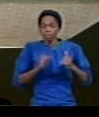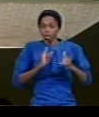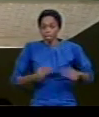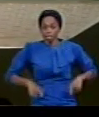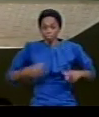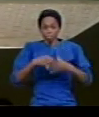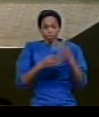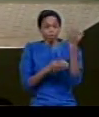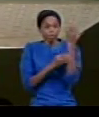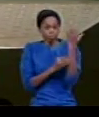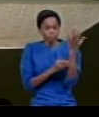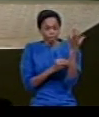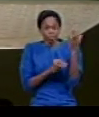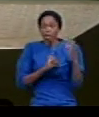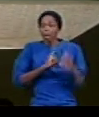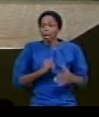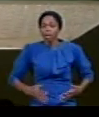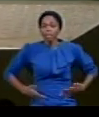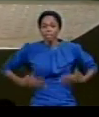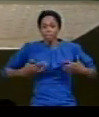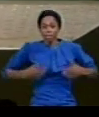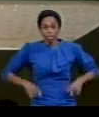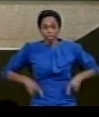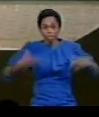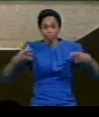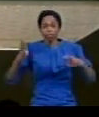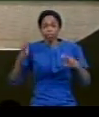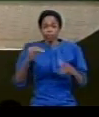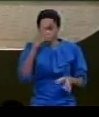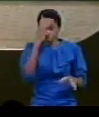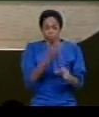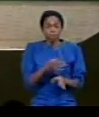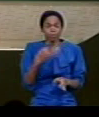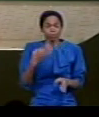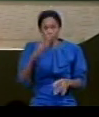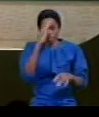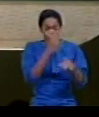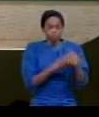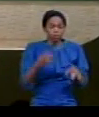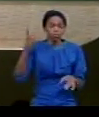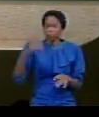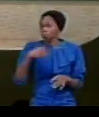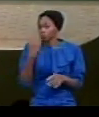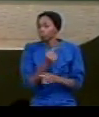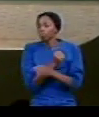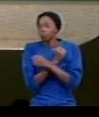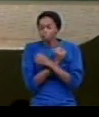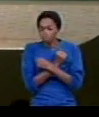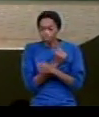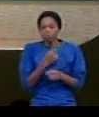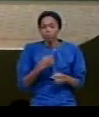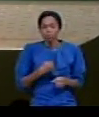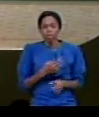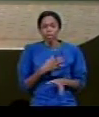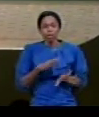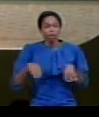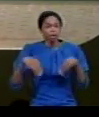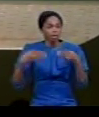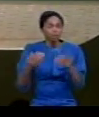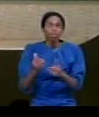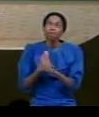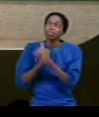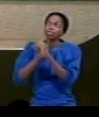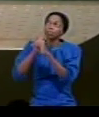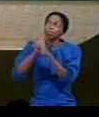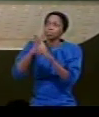the flesh, I live by the faith of the Son of God, who loved me and gave